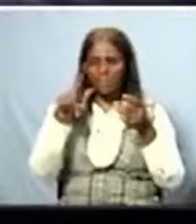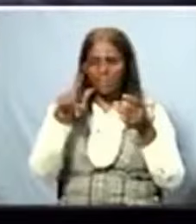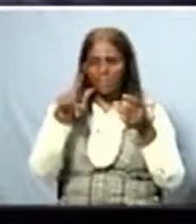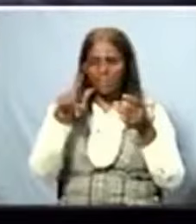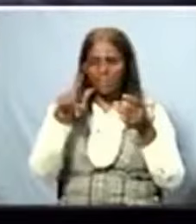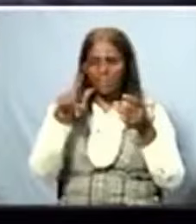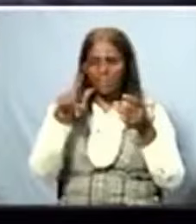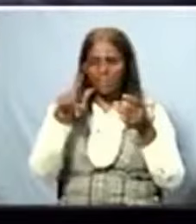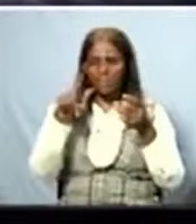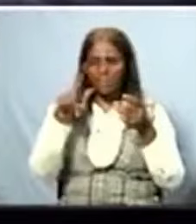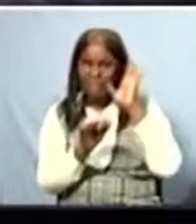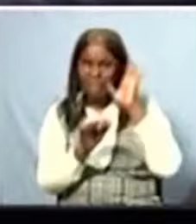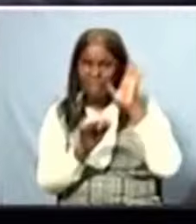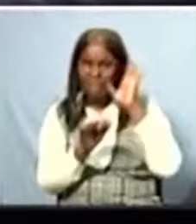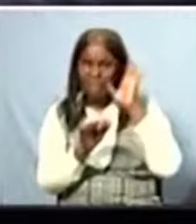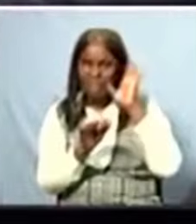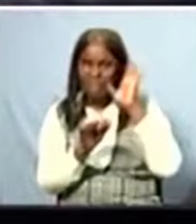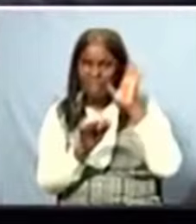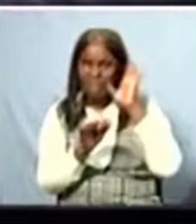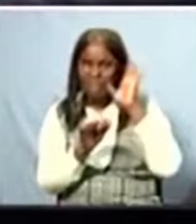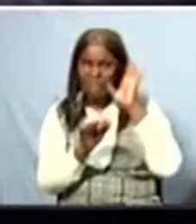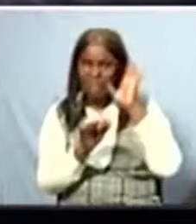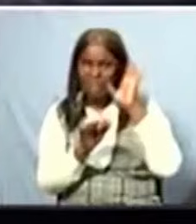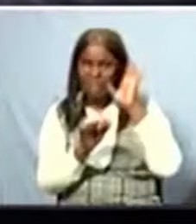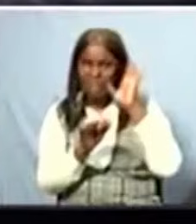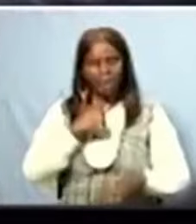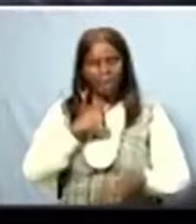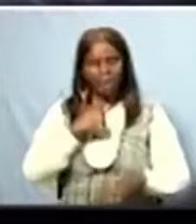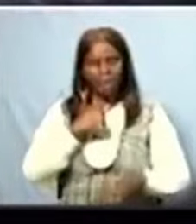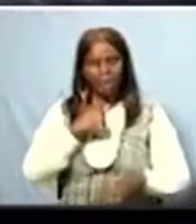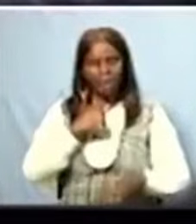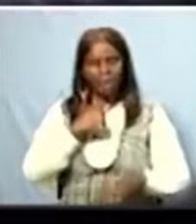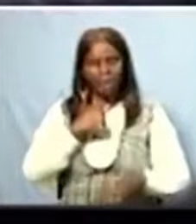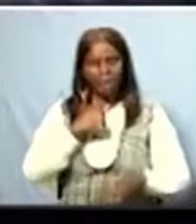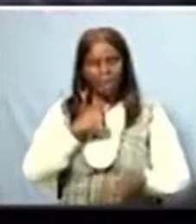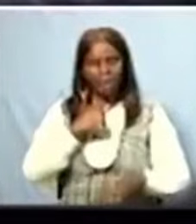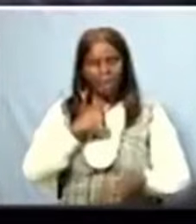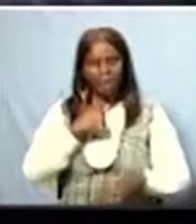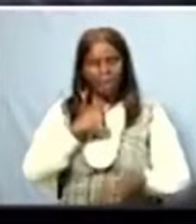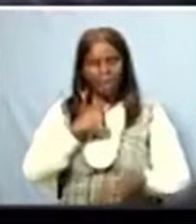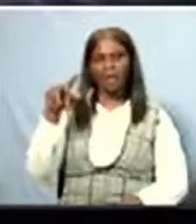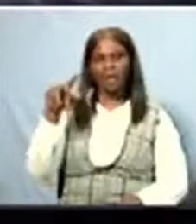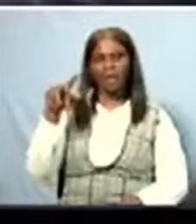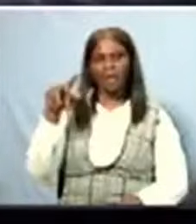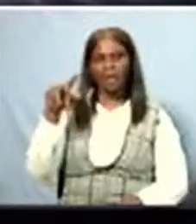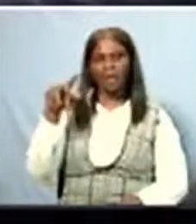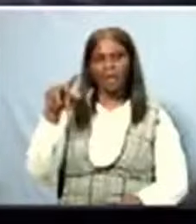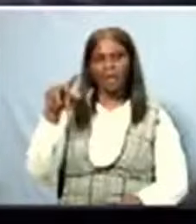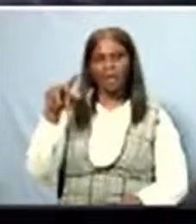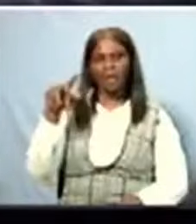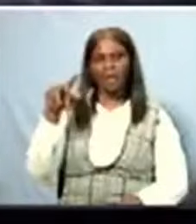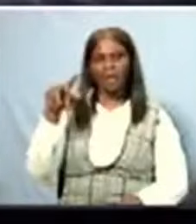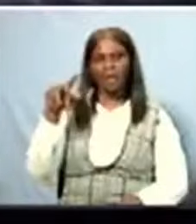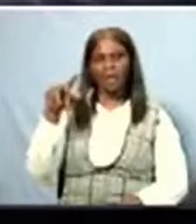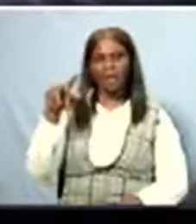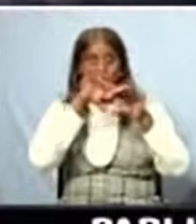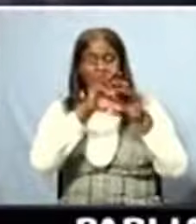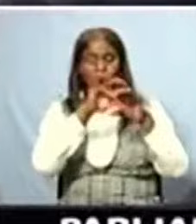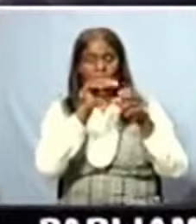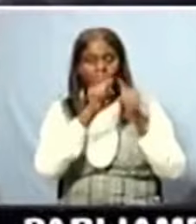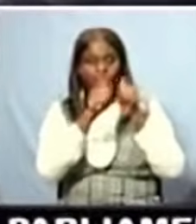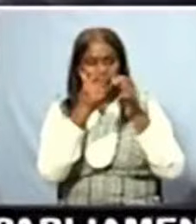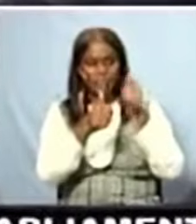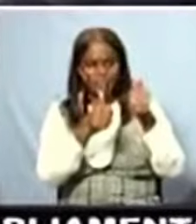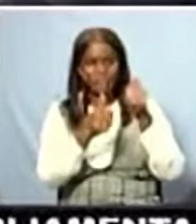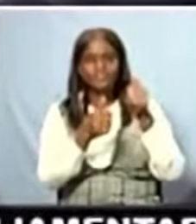your view that there should be a PR ballot, or it should be the presidential vote that